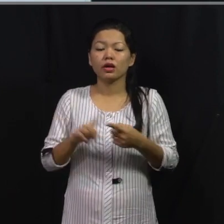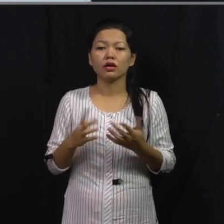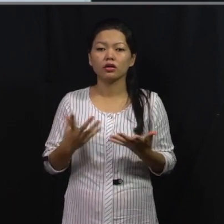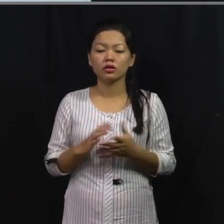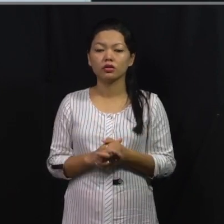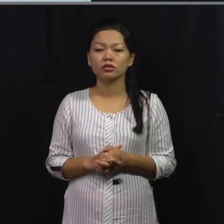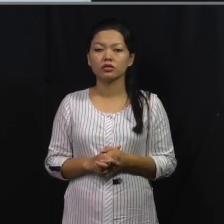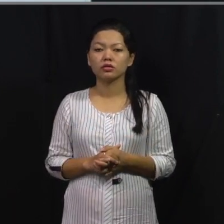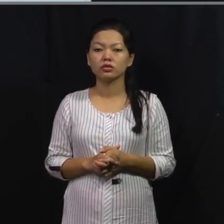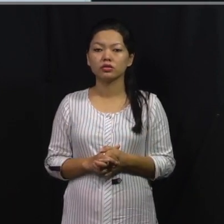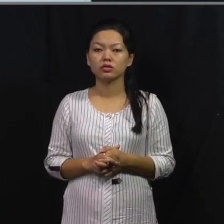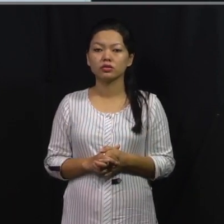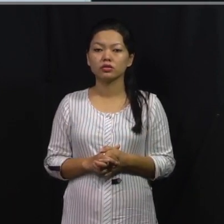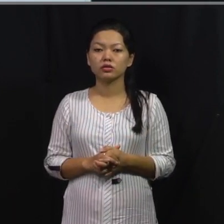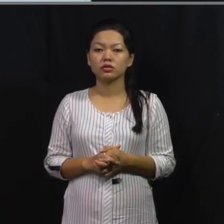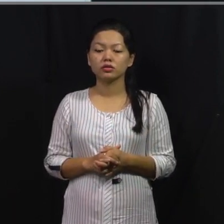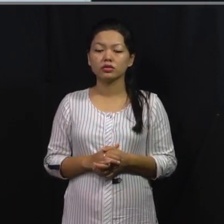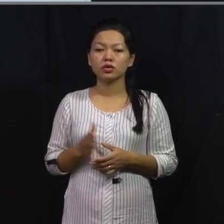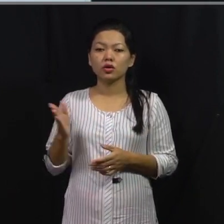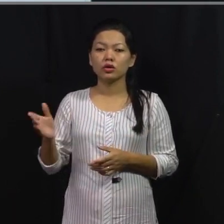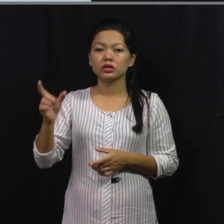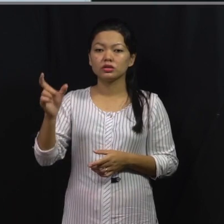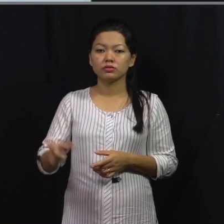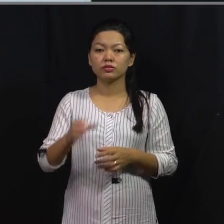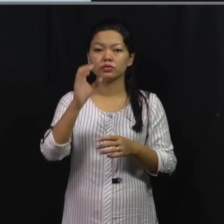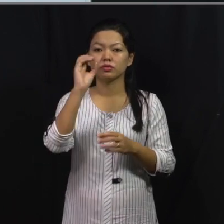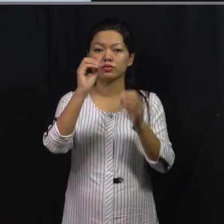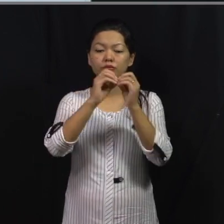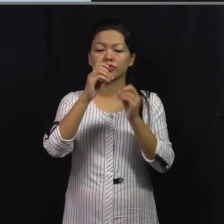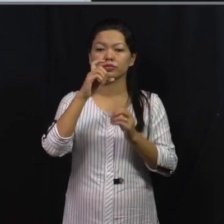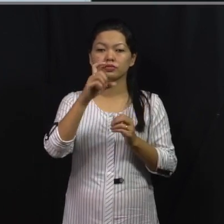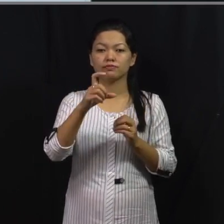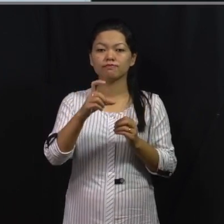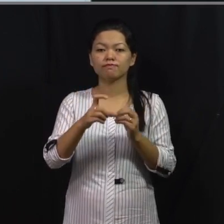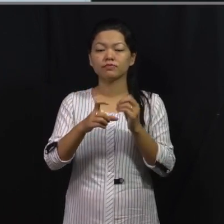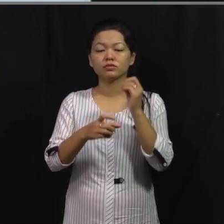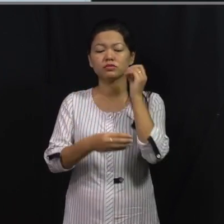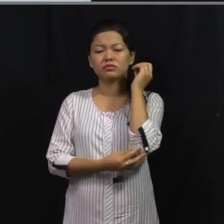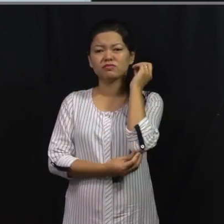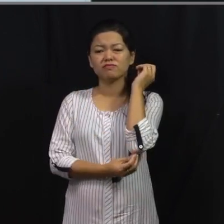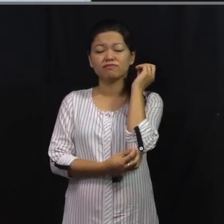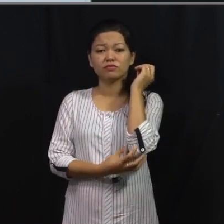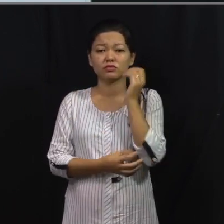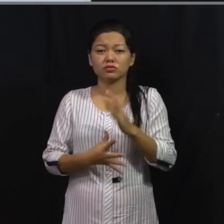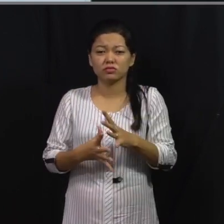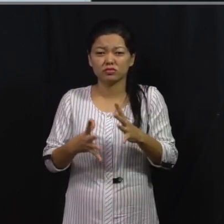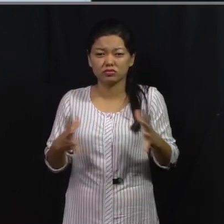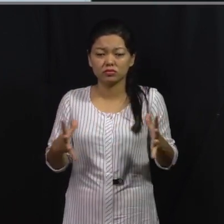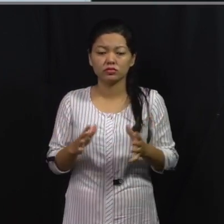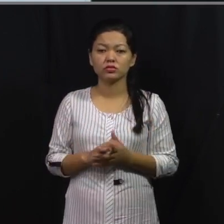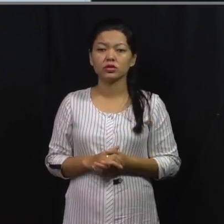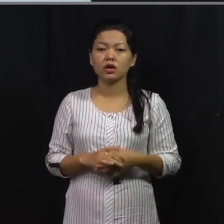that they are economically, you know, they are extremely backward in economically and educationally, okay, in